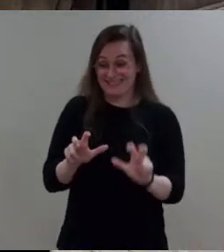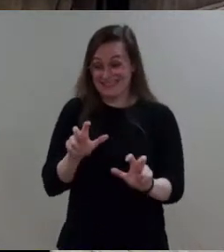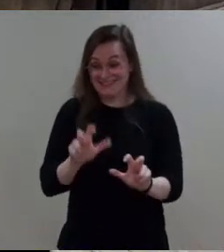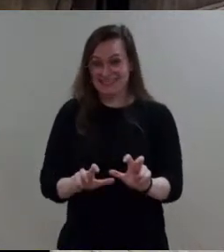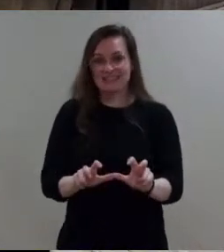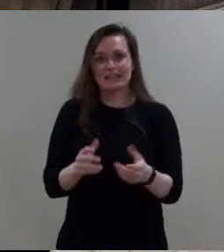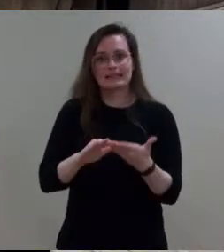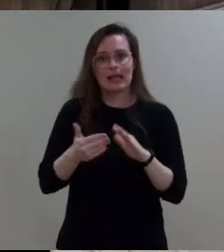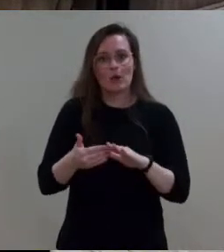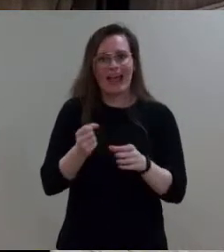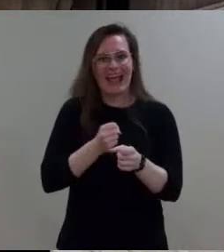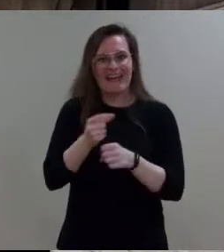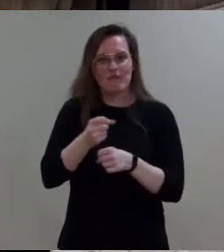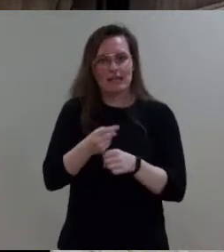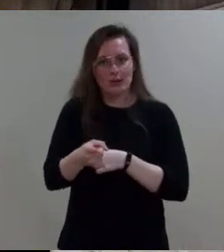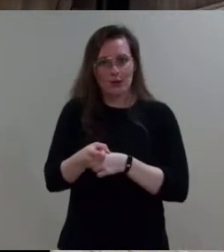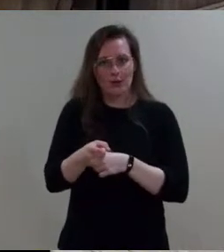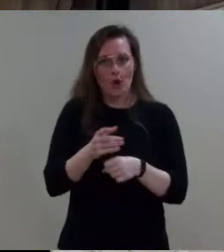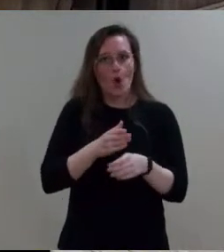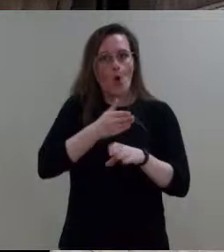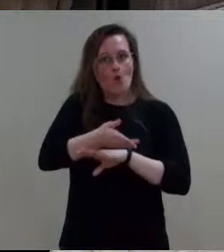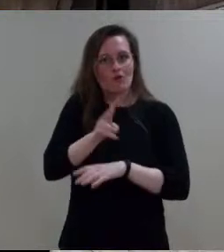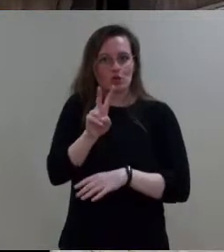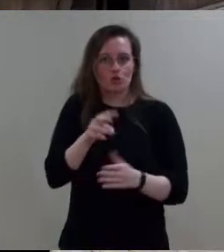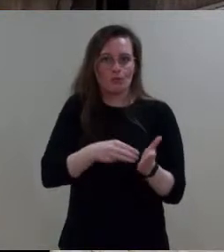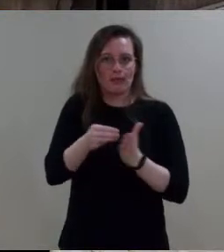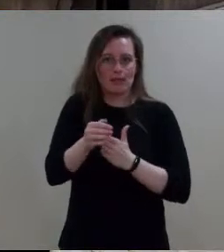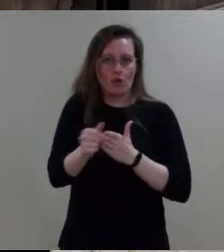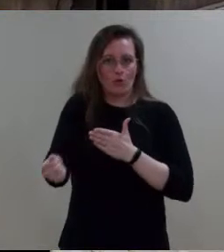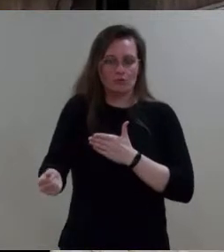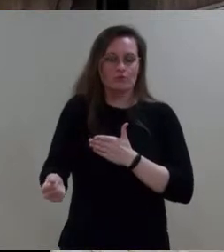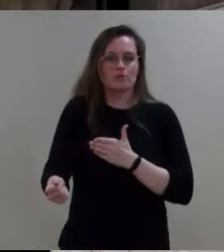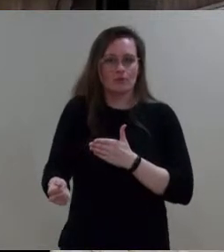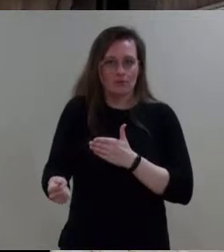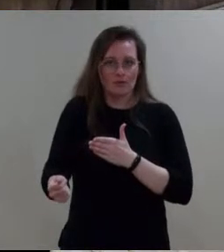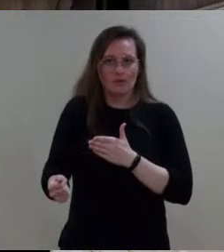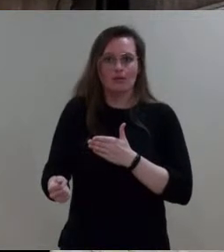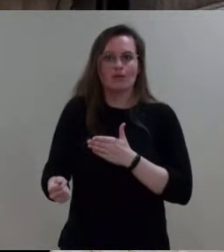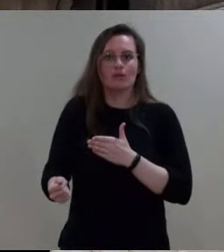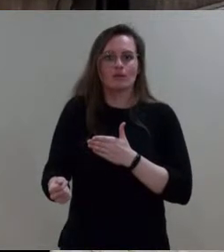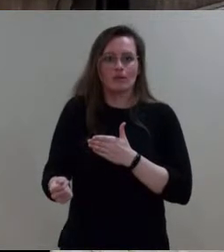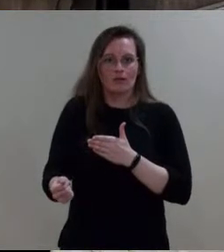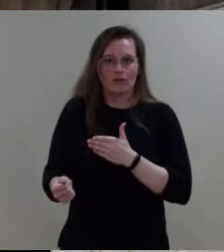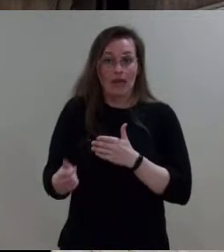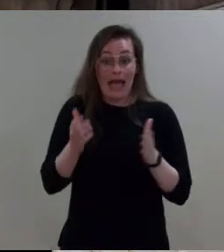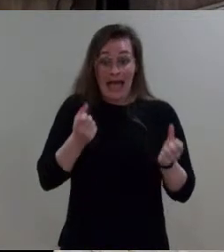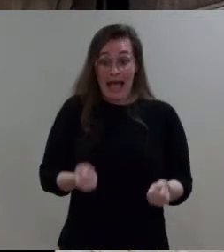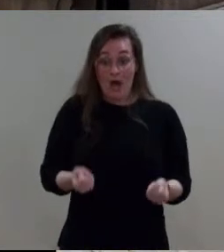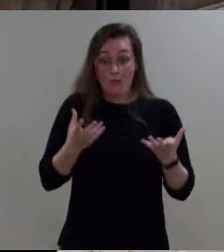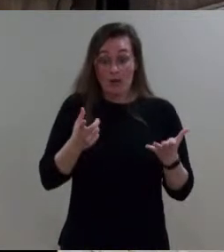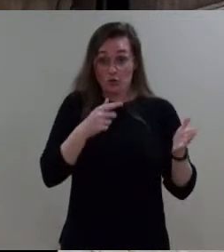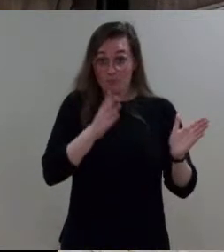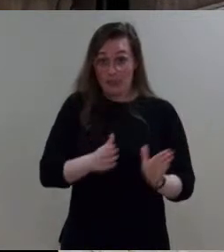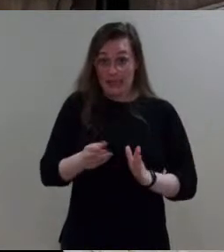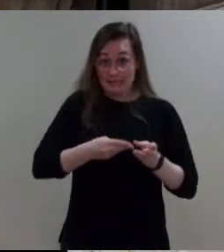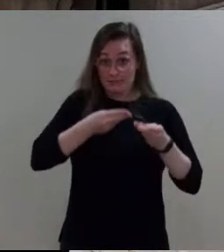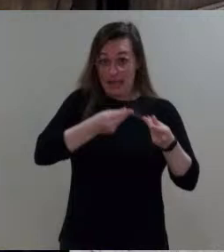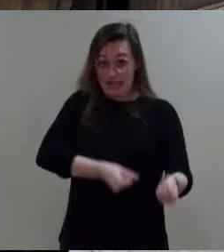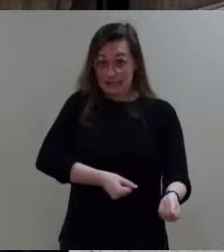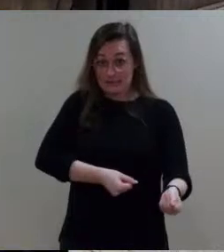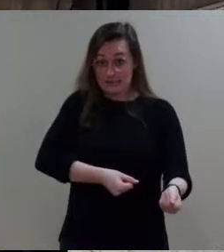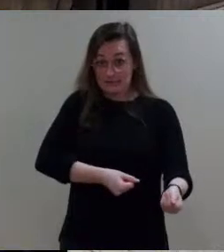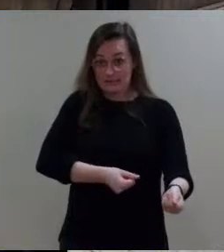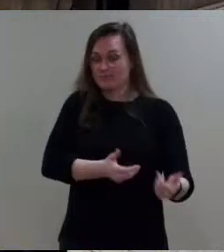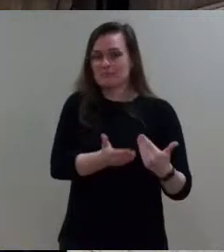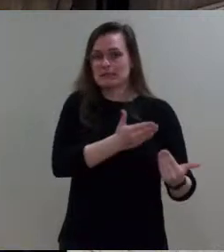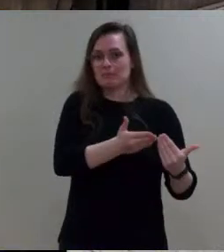of over $2 million. Regardless of how much we plan to spend, we've typically spent only around